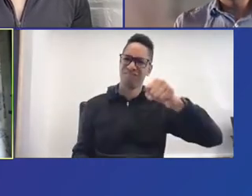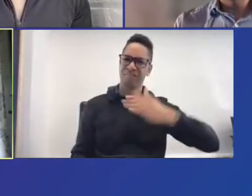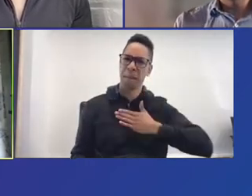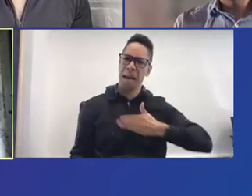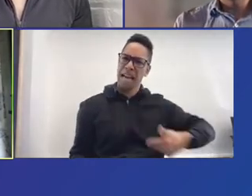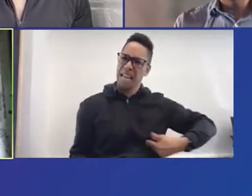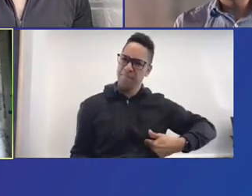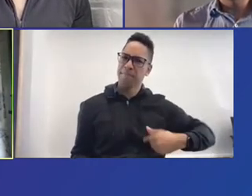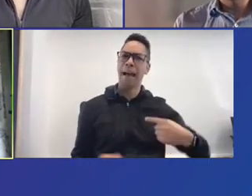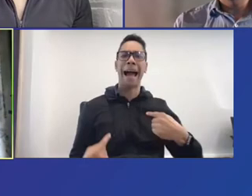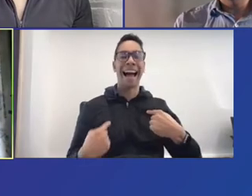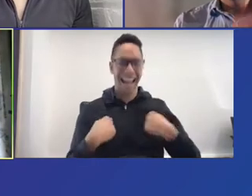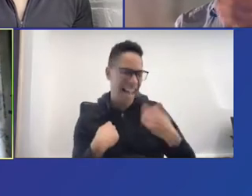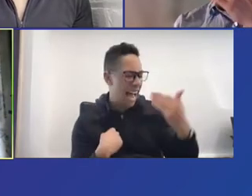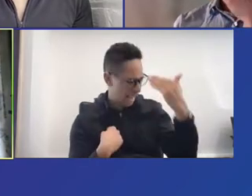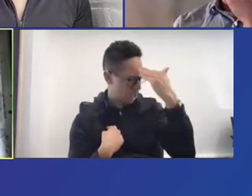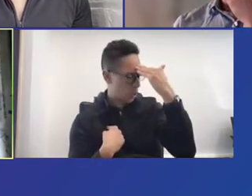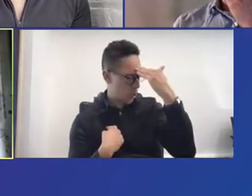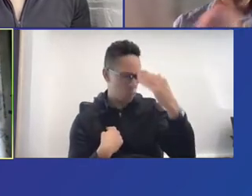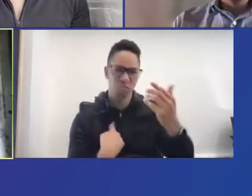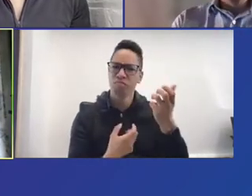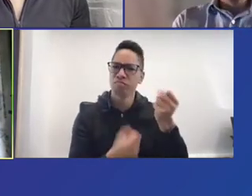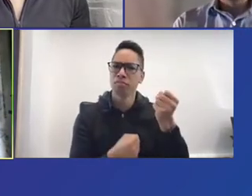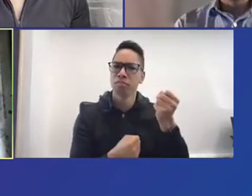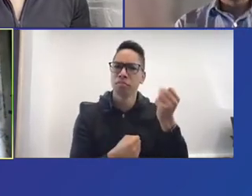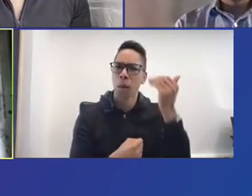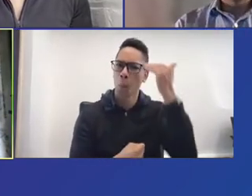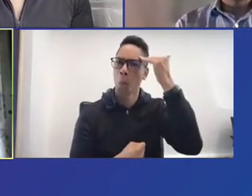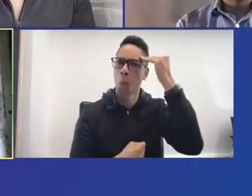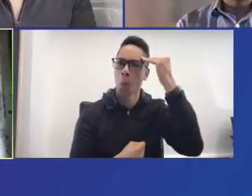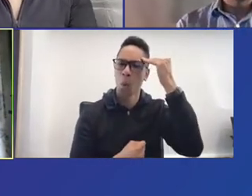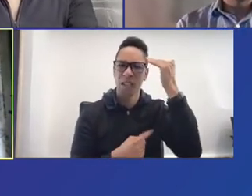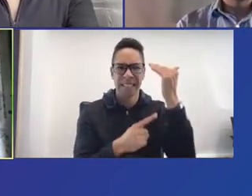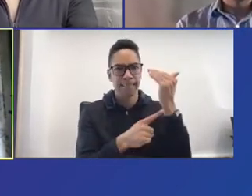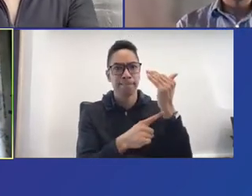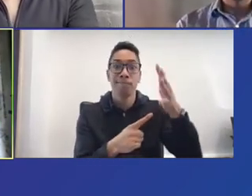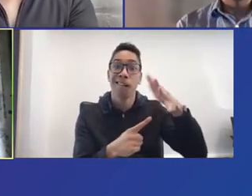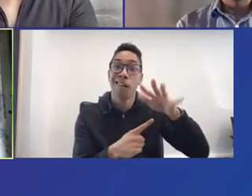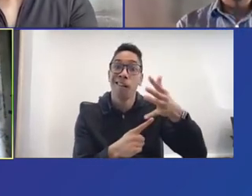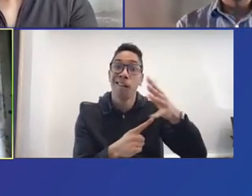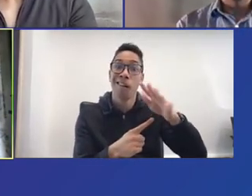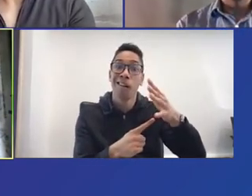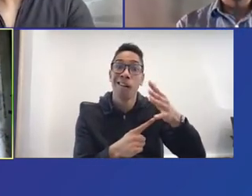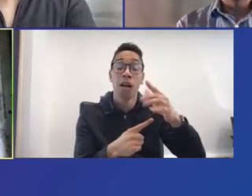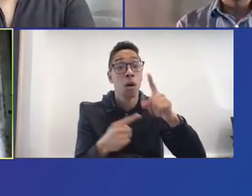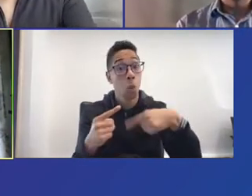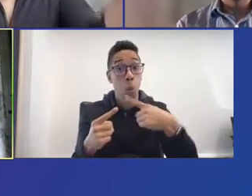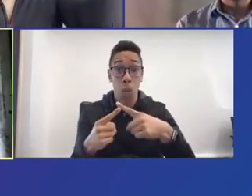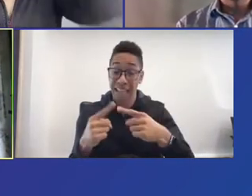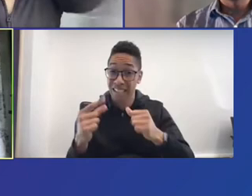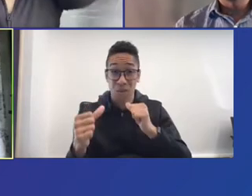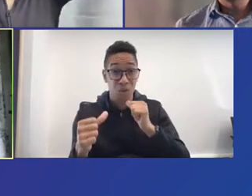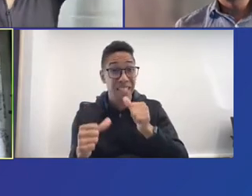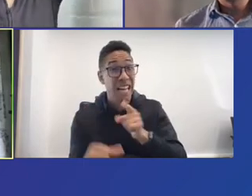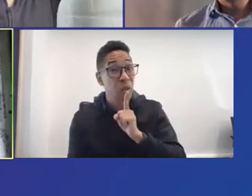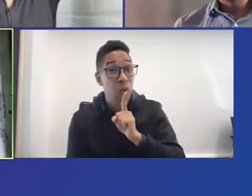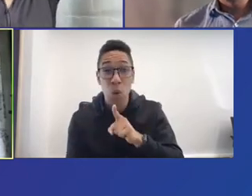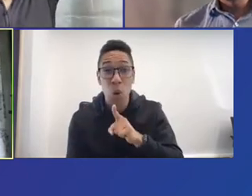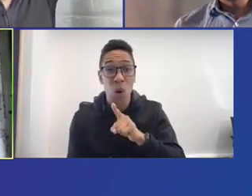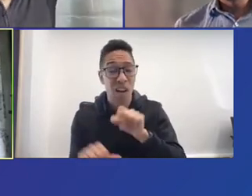that I know this thing, right? And it's something about not knowing and